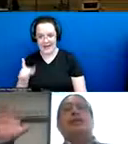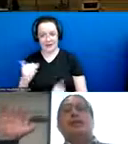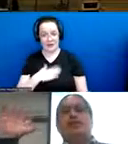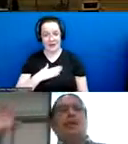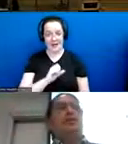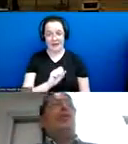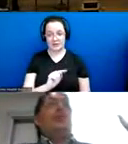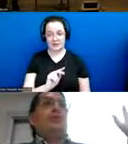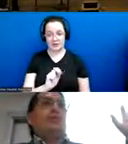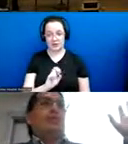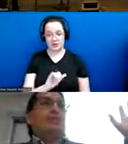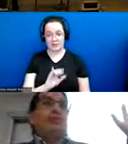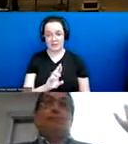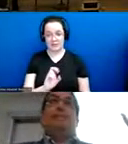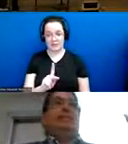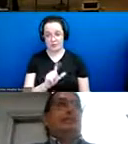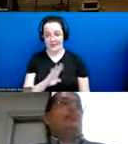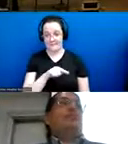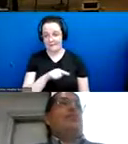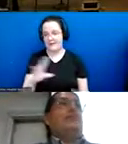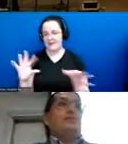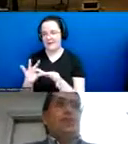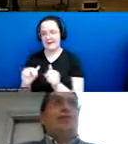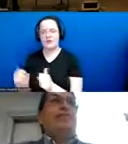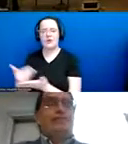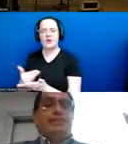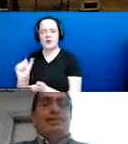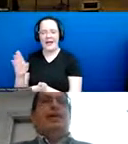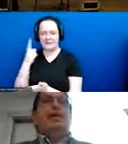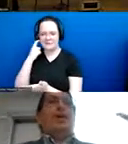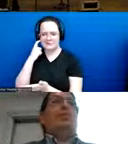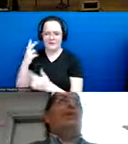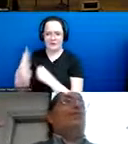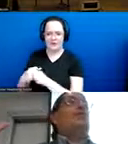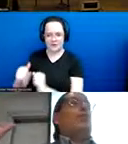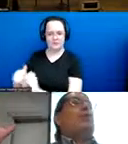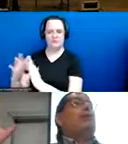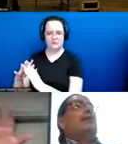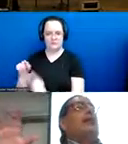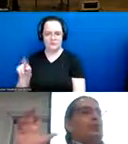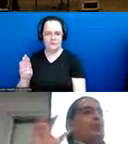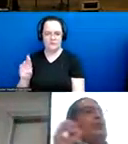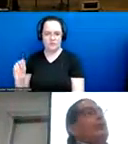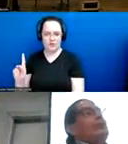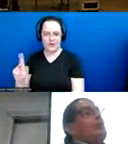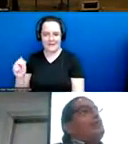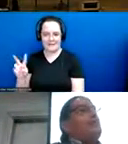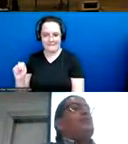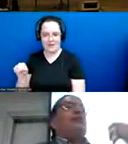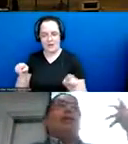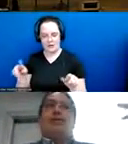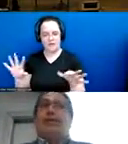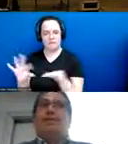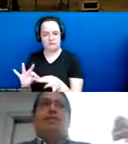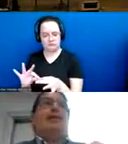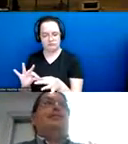laboratory to a new laboratory that we built in the last 3 years in Brookhaven, where we are now exploring how to bring all these